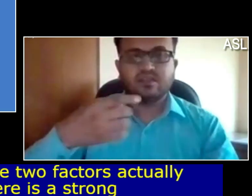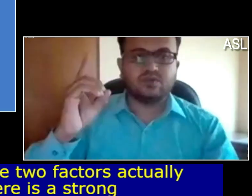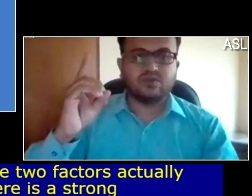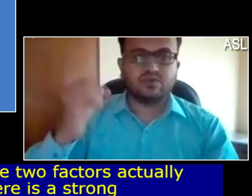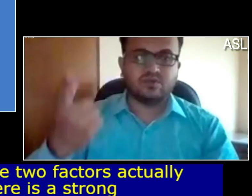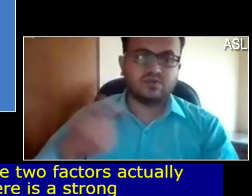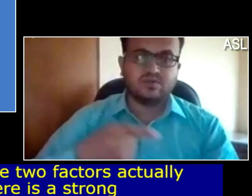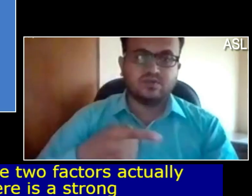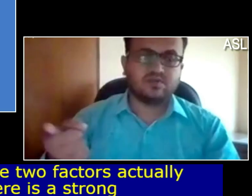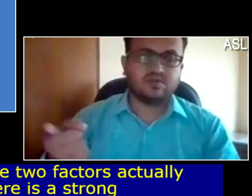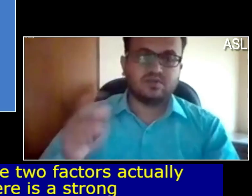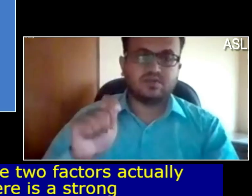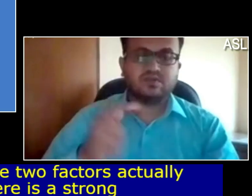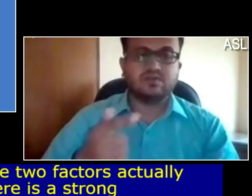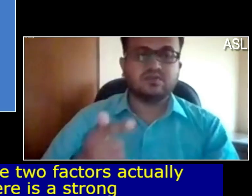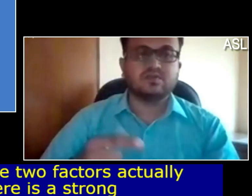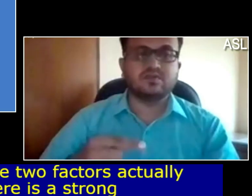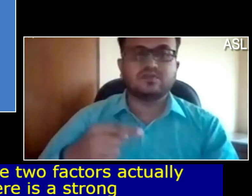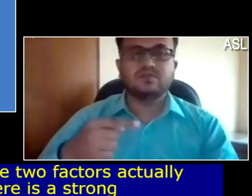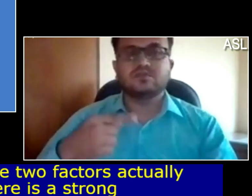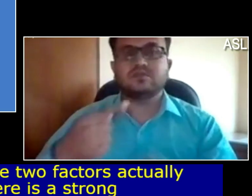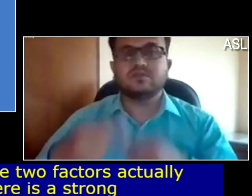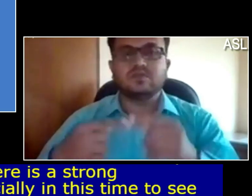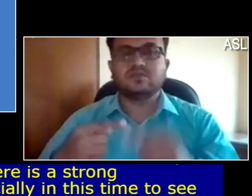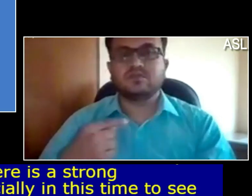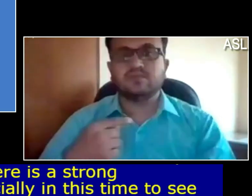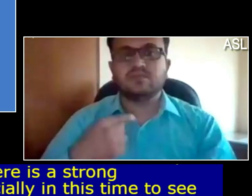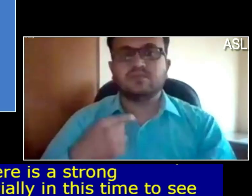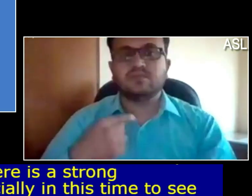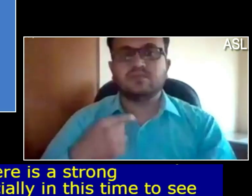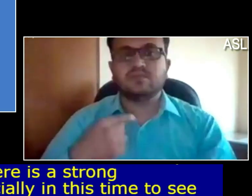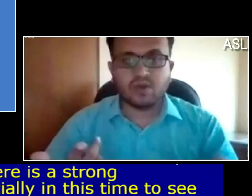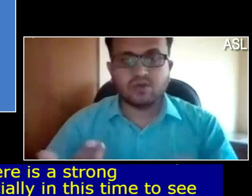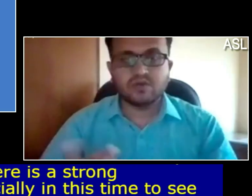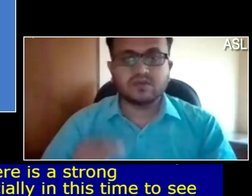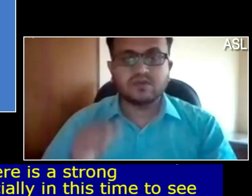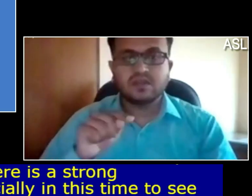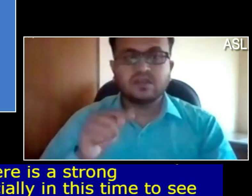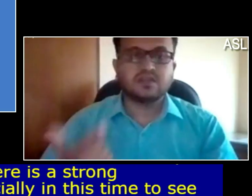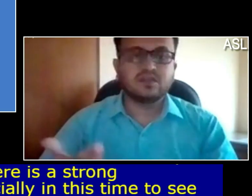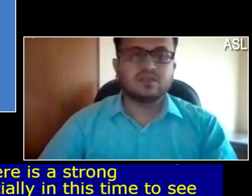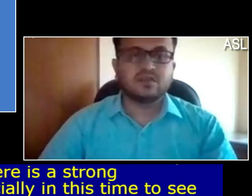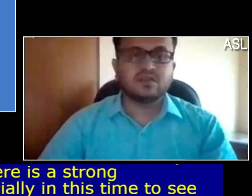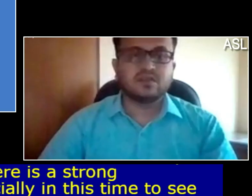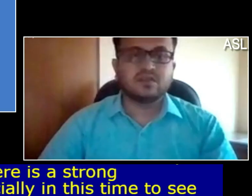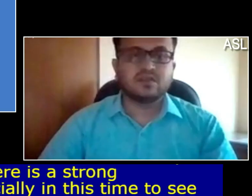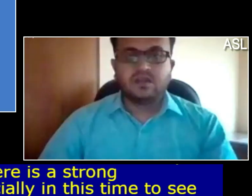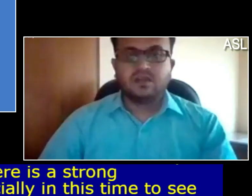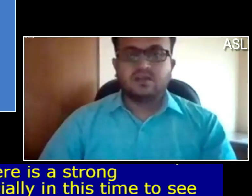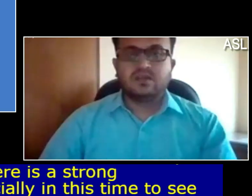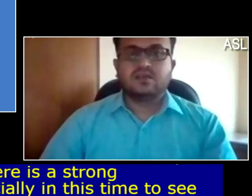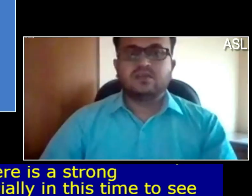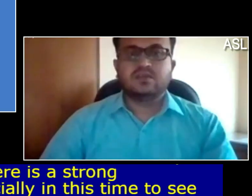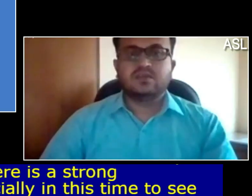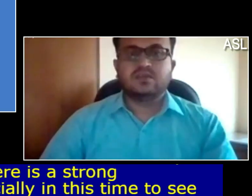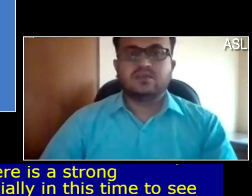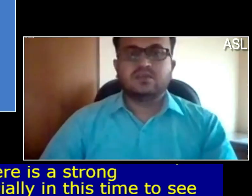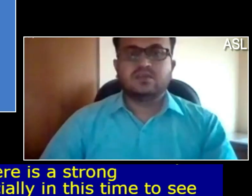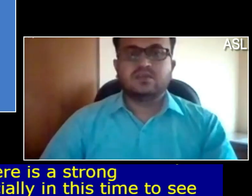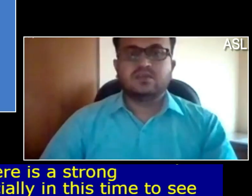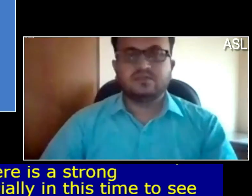to see how they can revise their policies uh, in a way that the